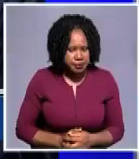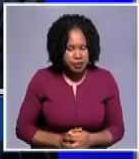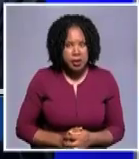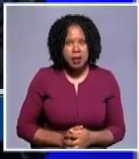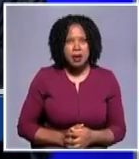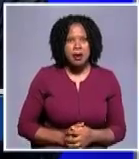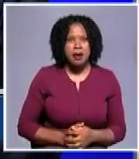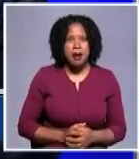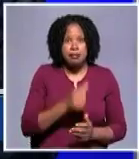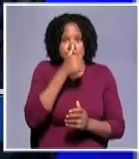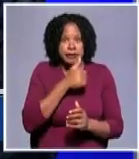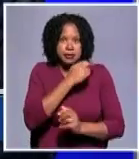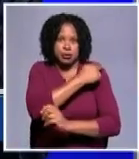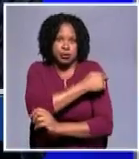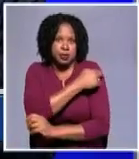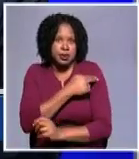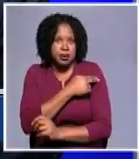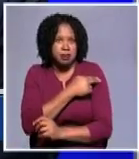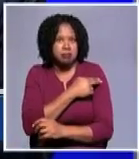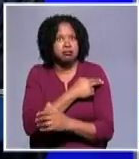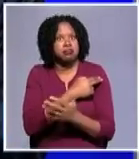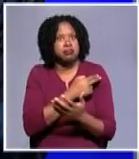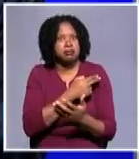private hospital in